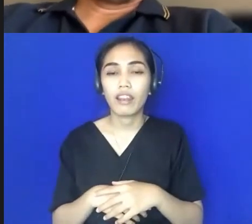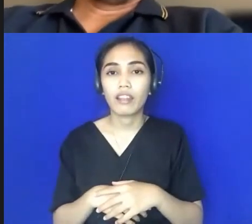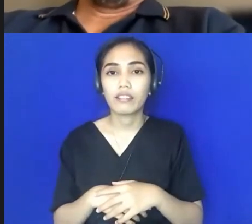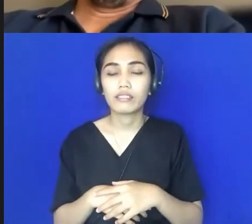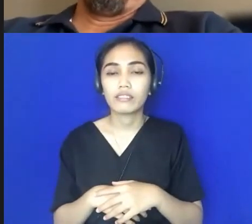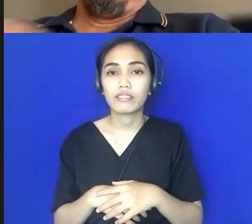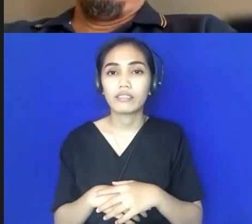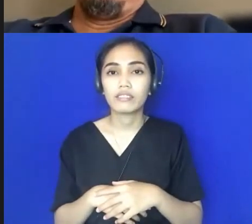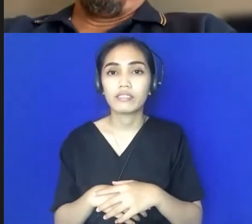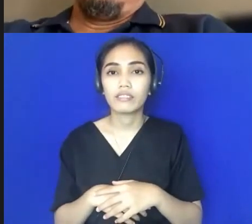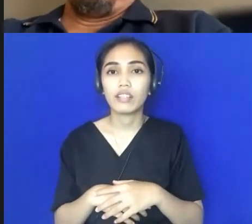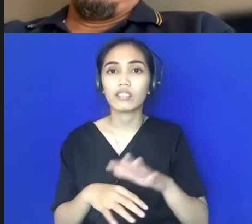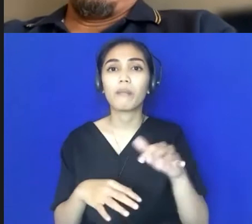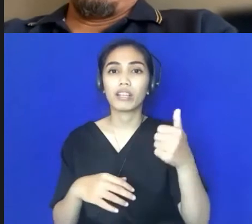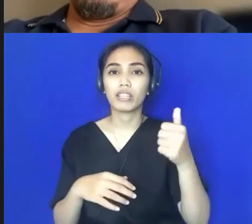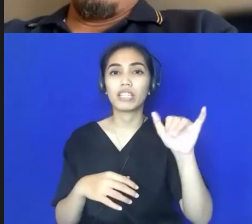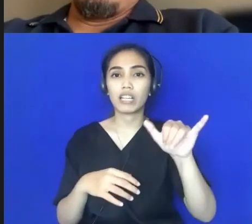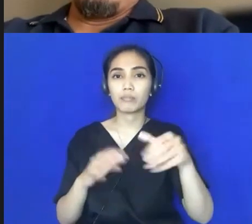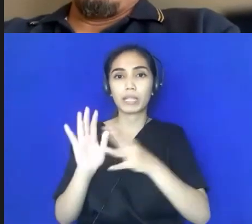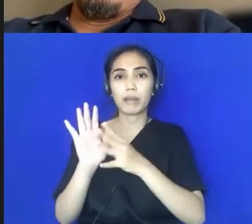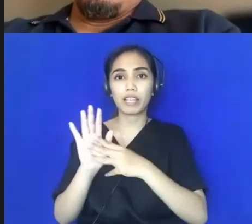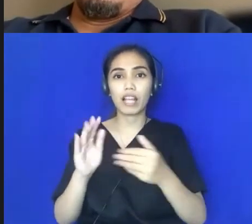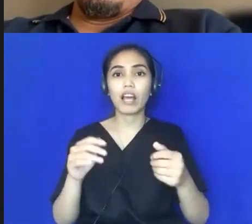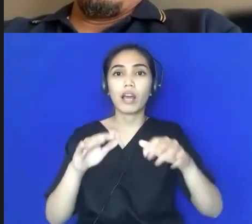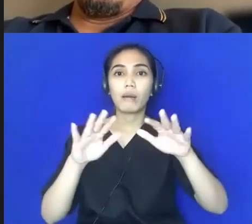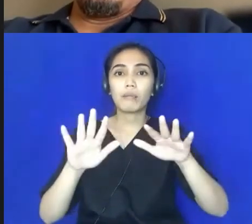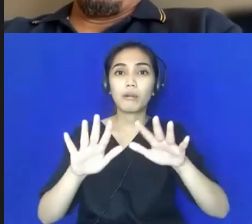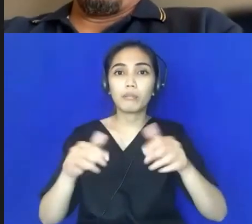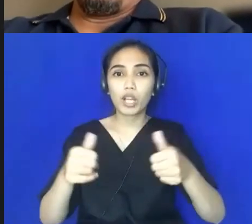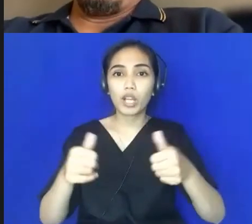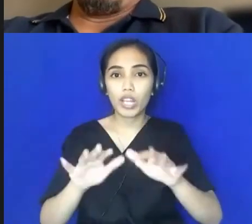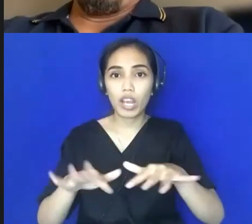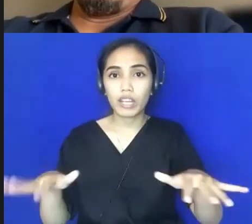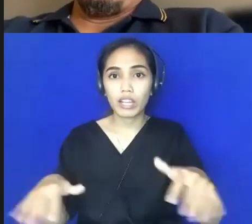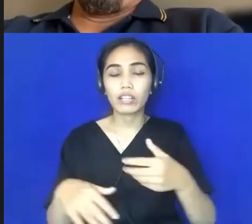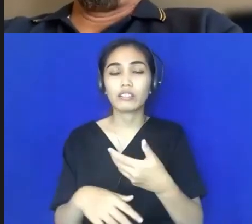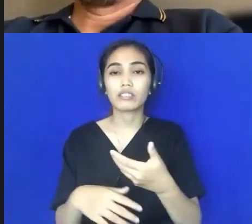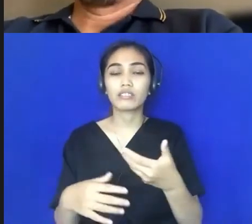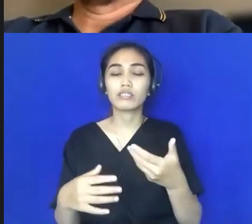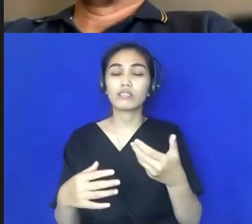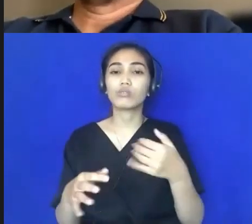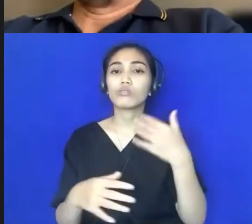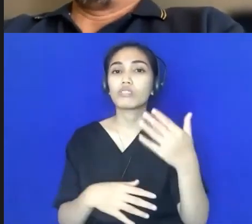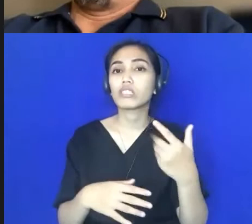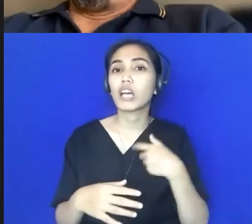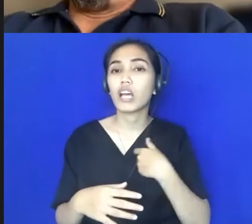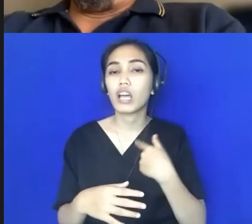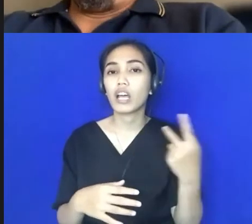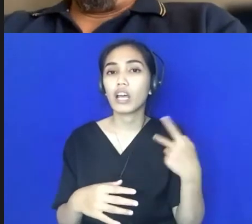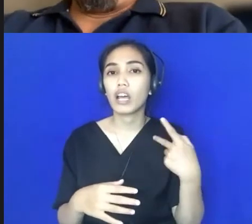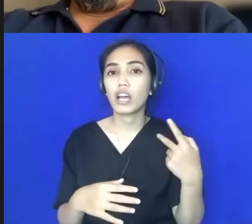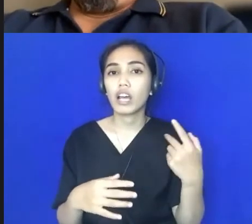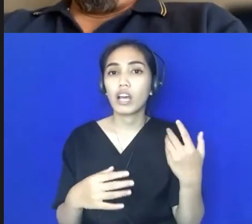early marriage, teenage pregnancies, those kind of things. And so we have a